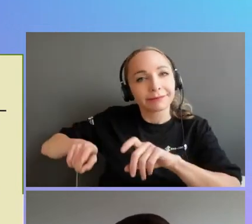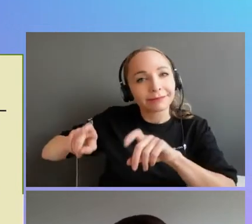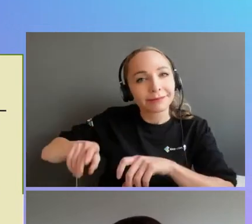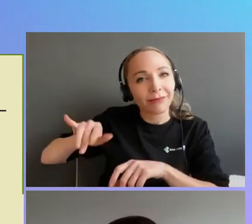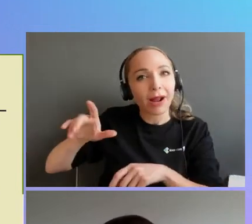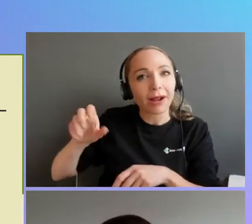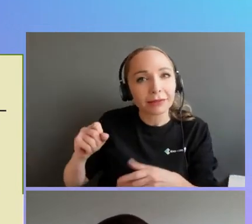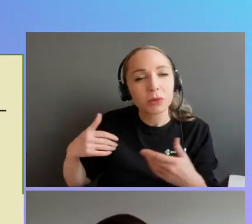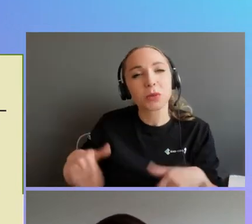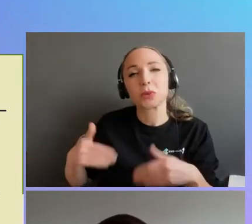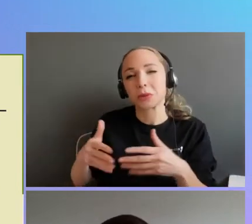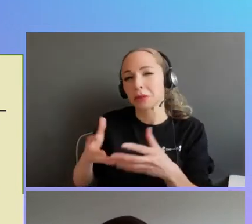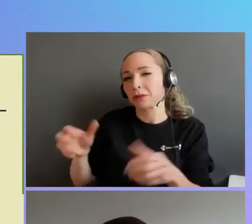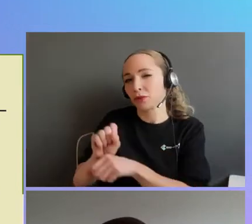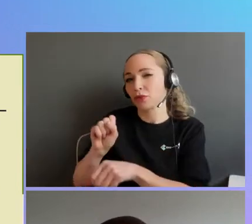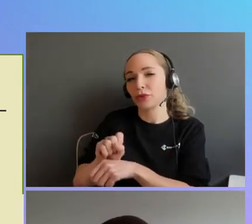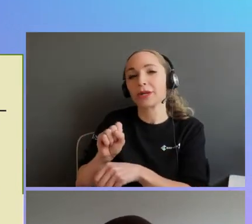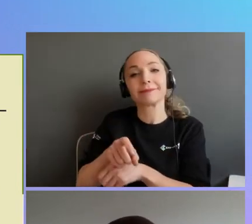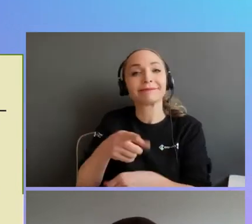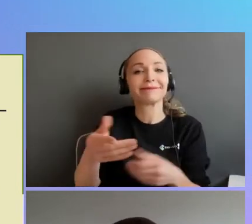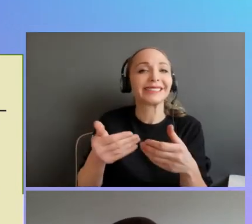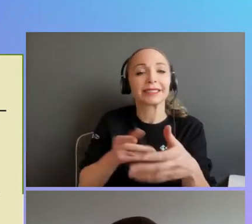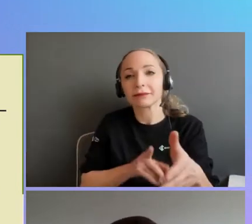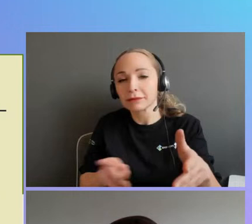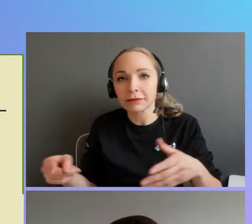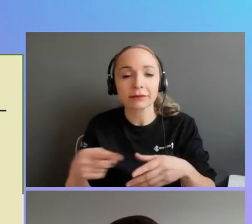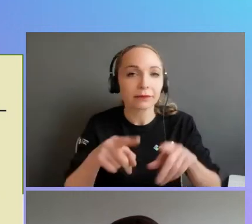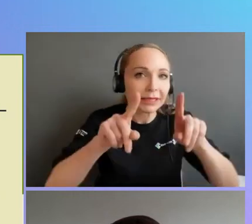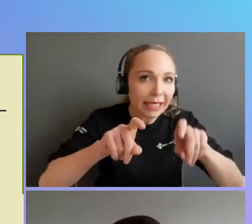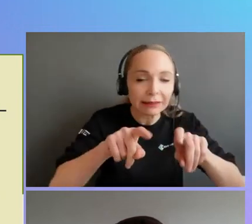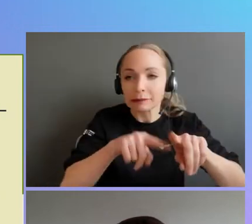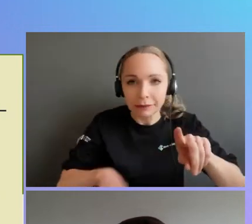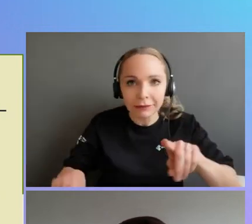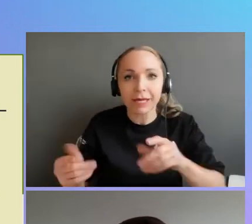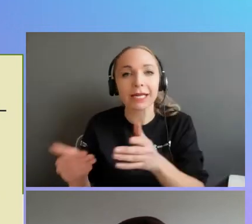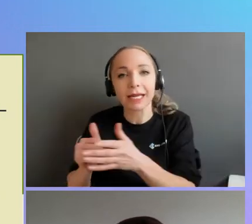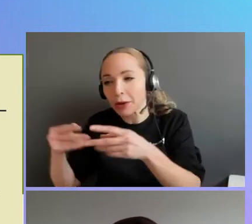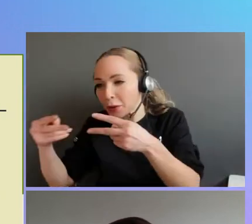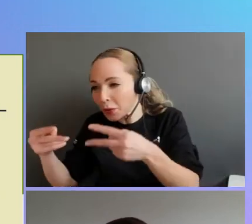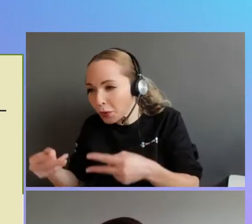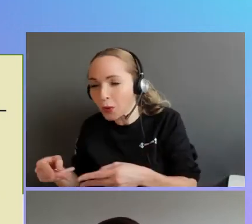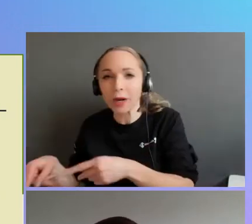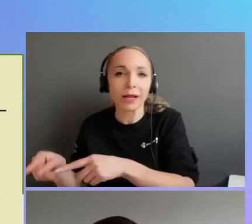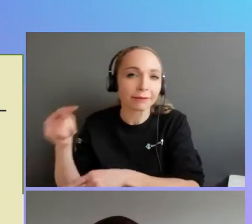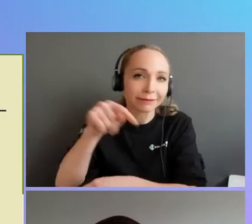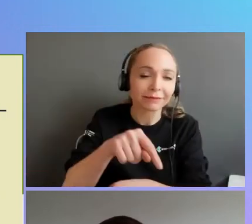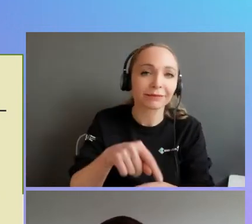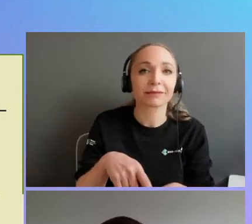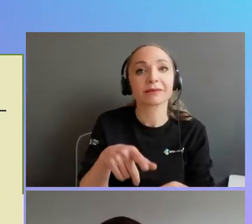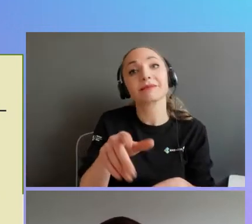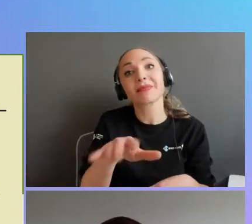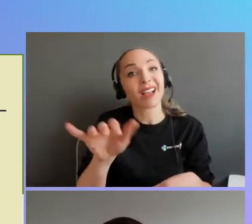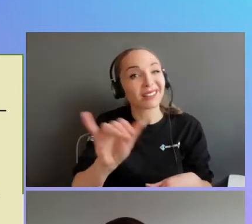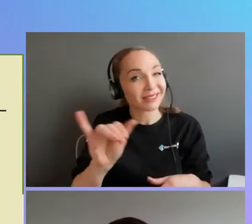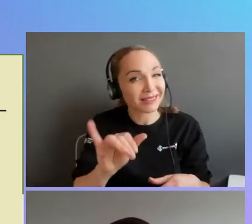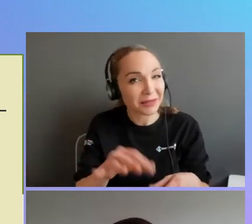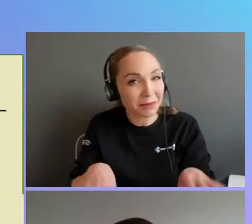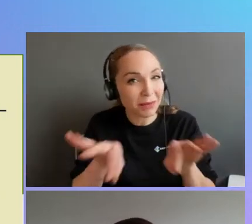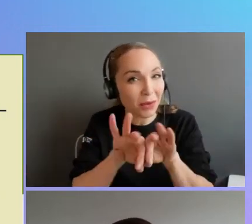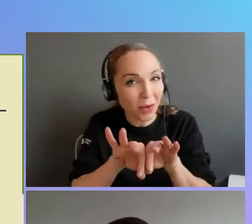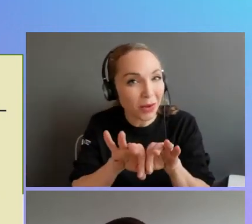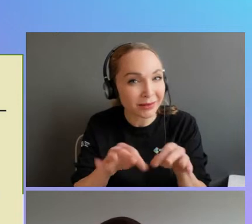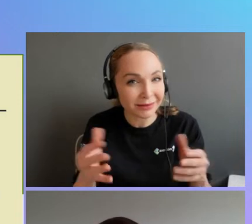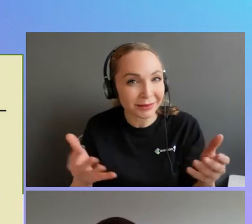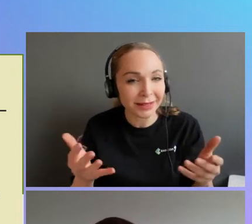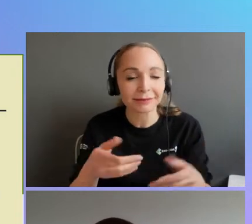Another important feature here is that the AxeWatcher can be also plugged in as